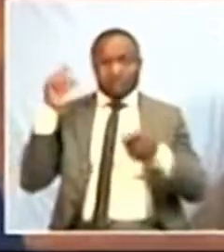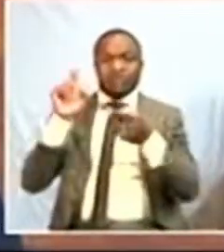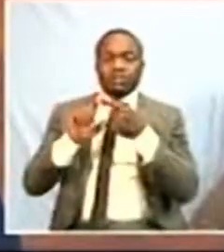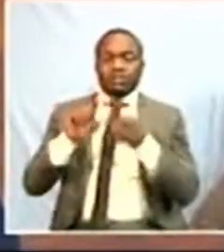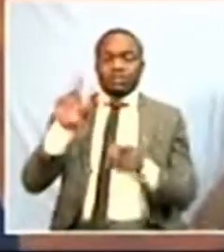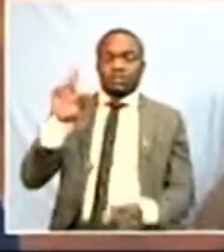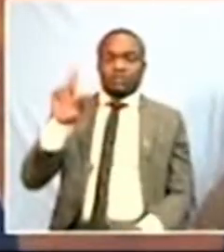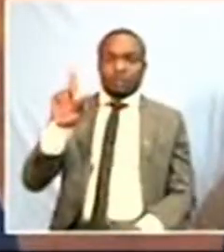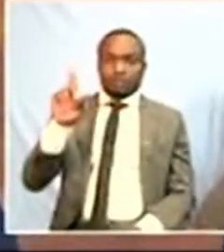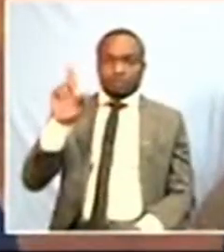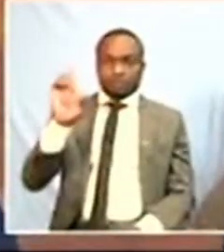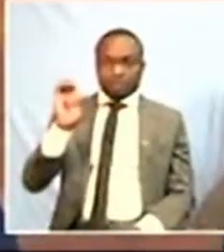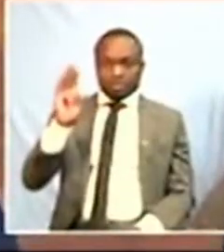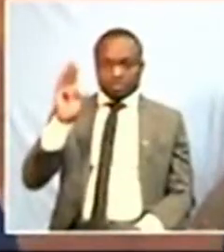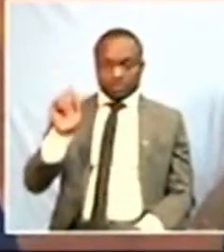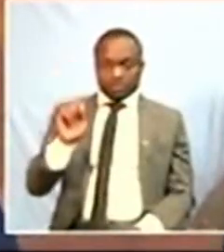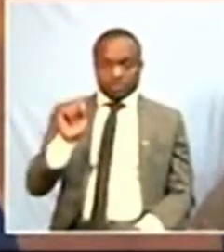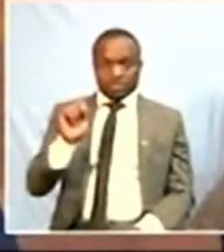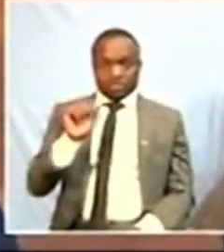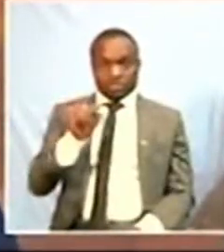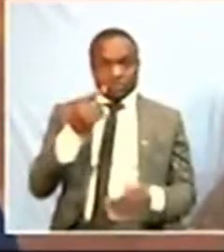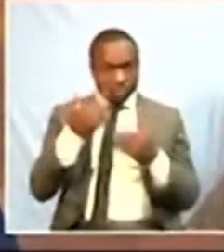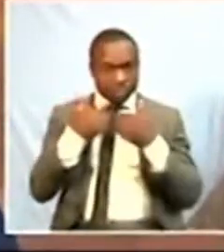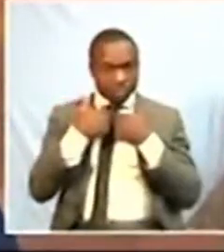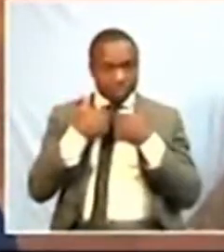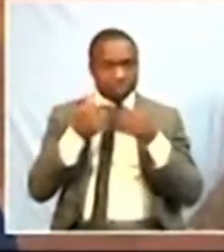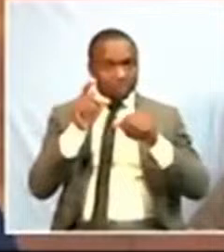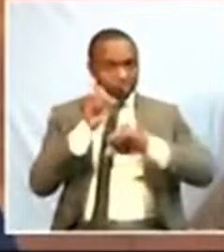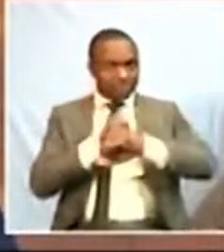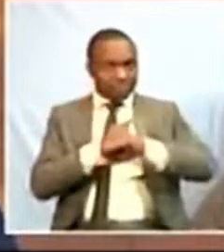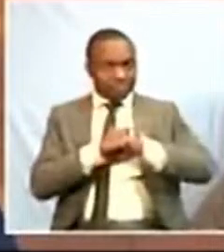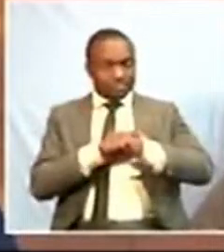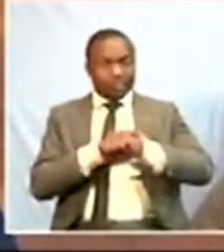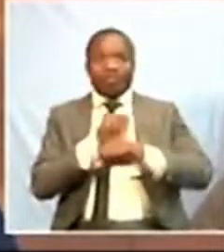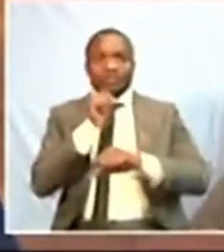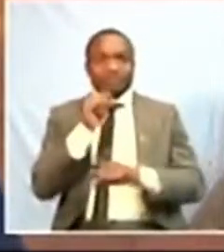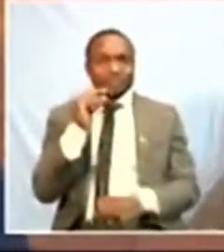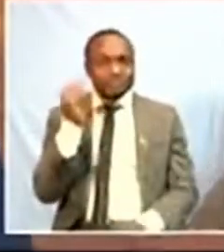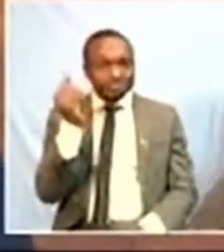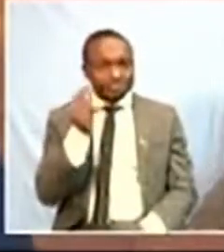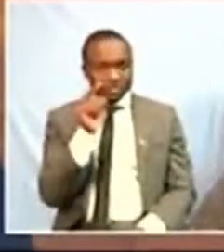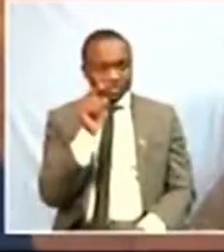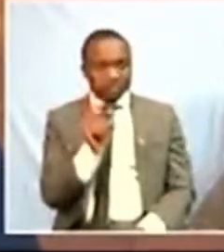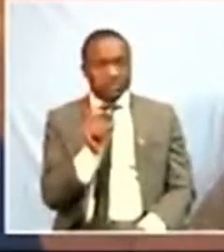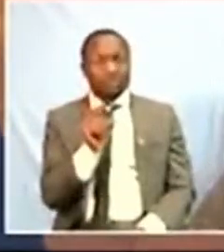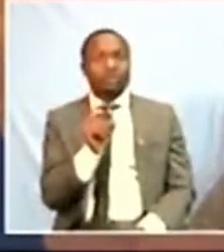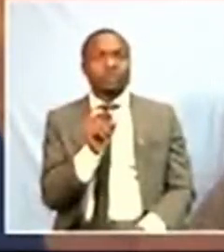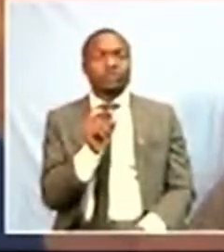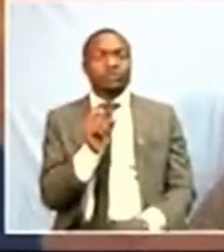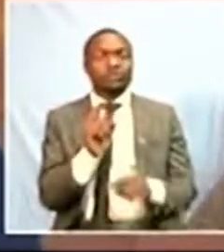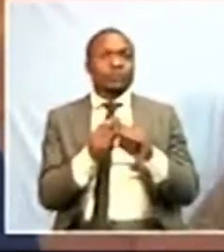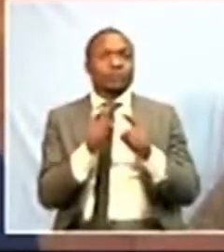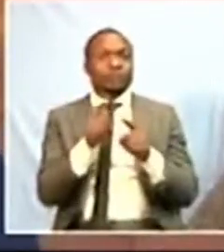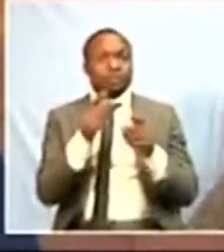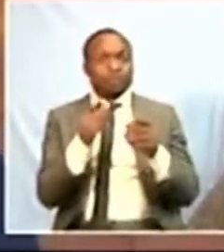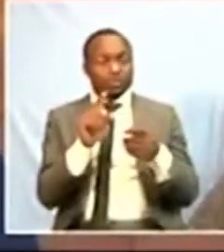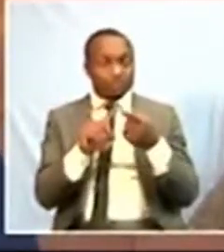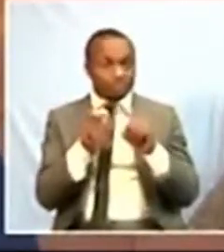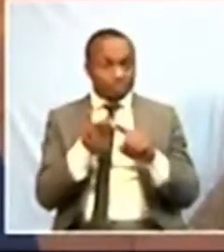had time, because you're saying it's not only your council, but your colleagues around there, do you have time